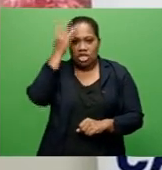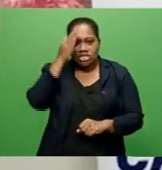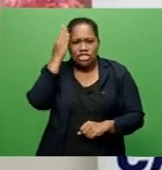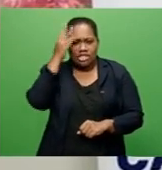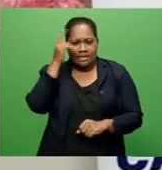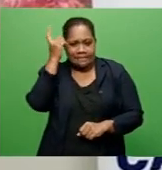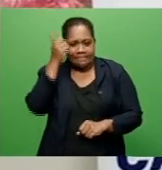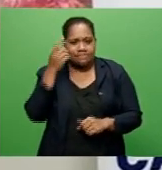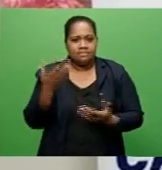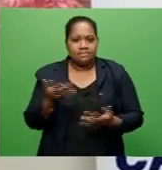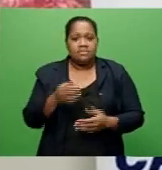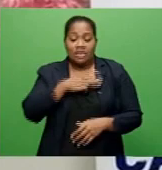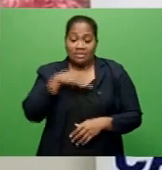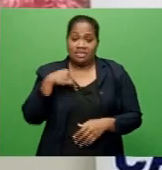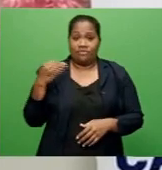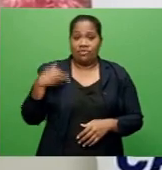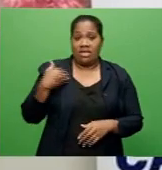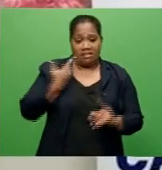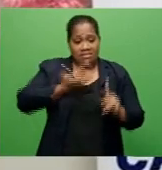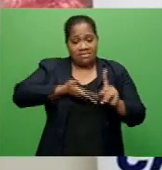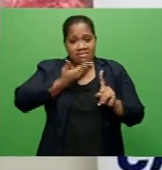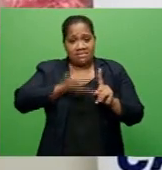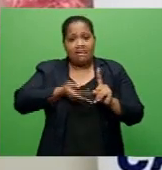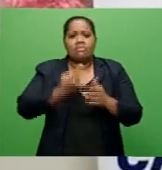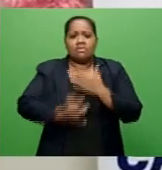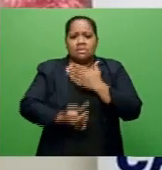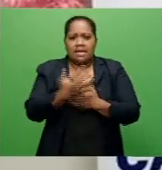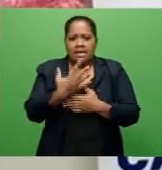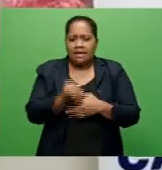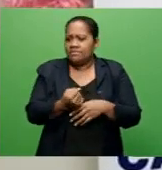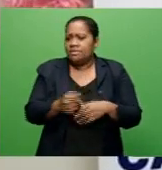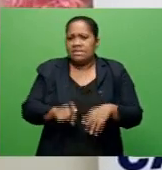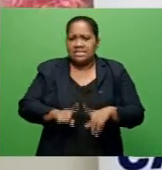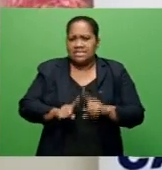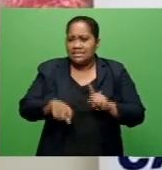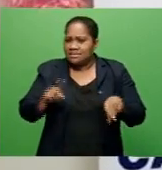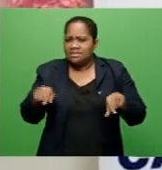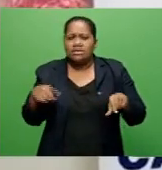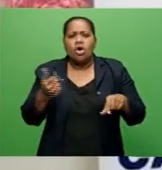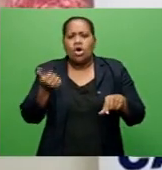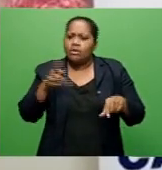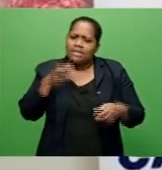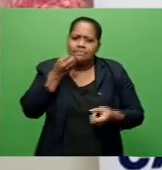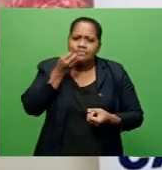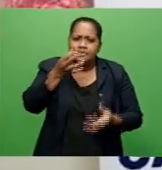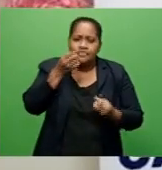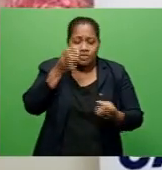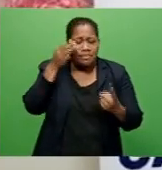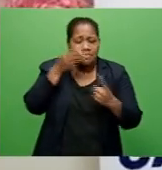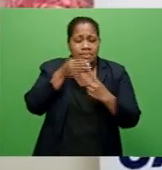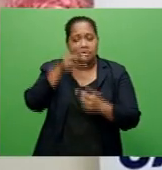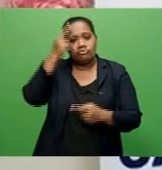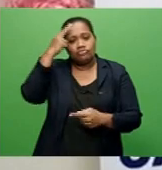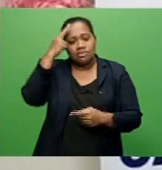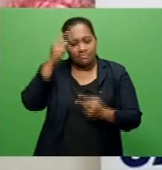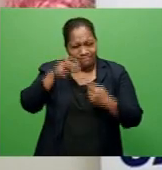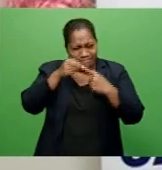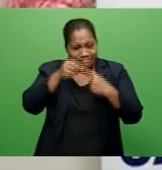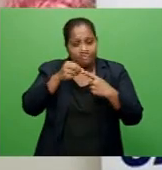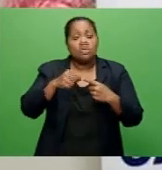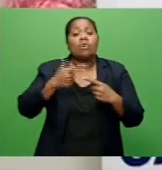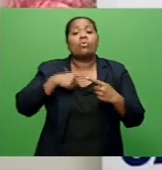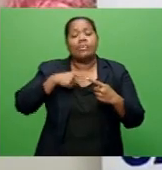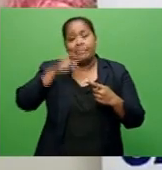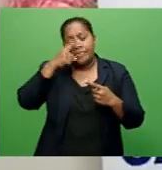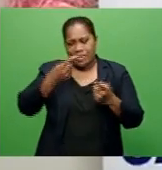Minister for Health, Dr. Ifremi Wangai-Nambete, has in numerous occasions stated that one of the main reasons why people